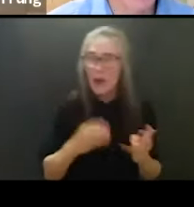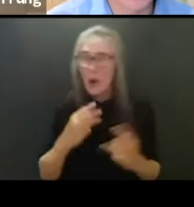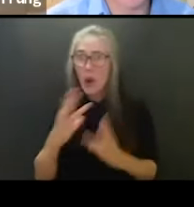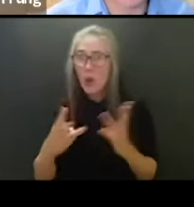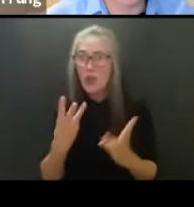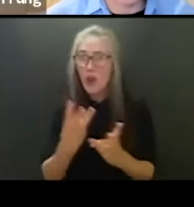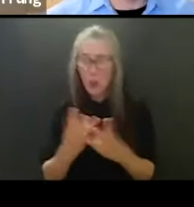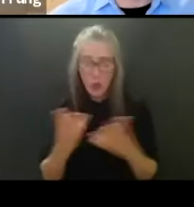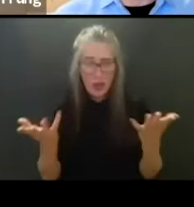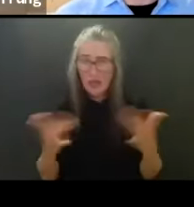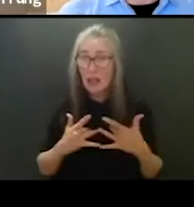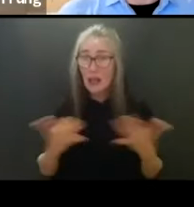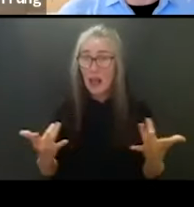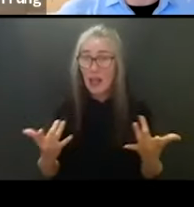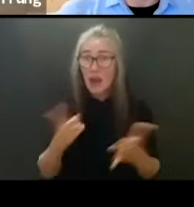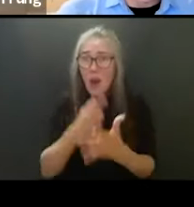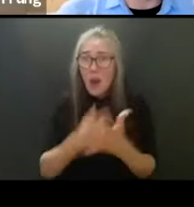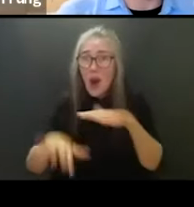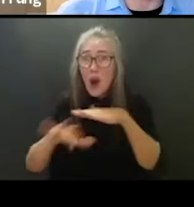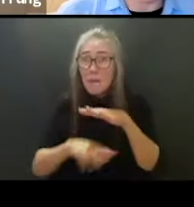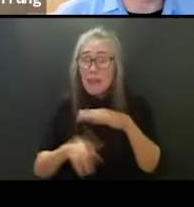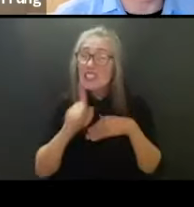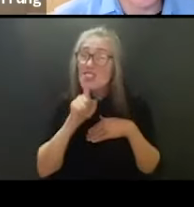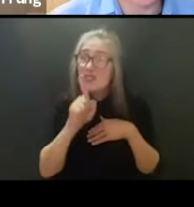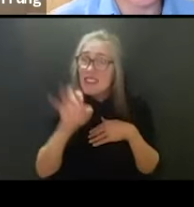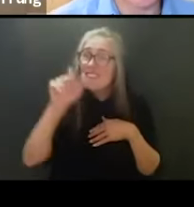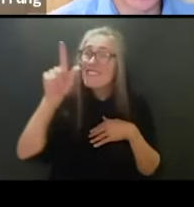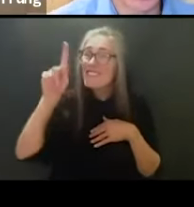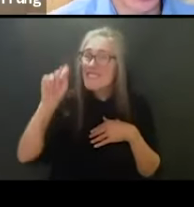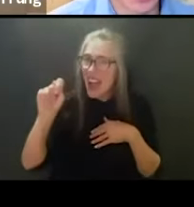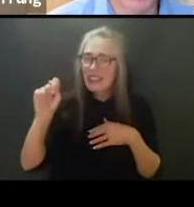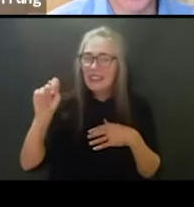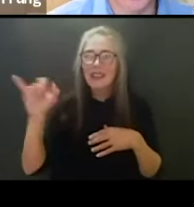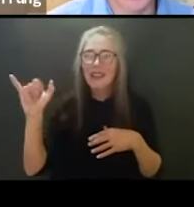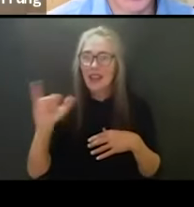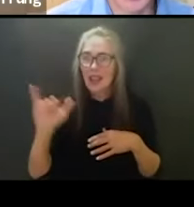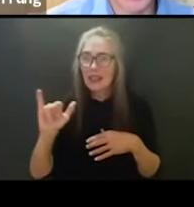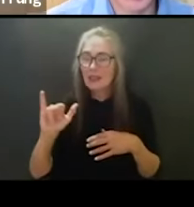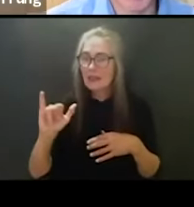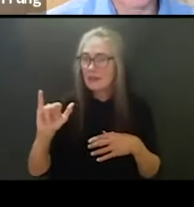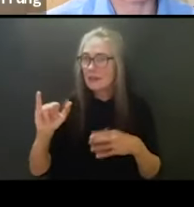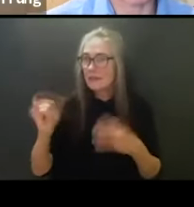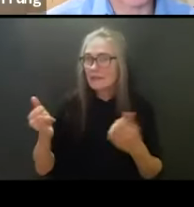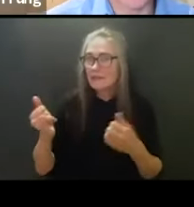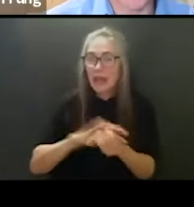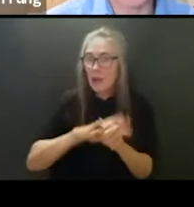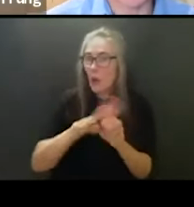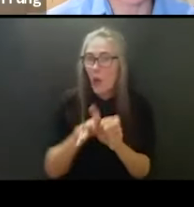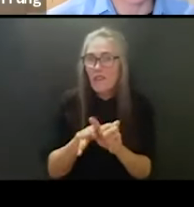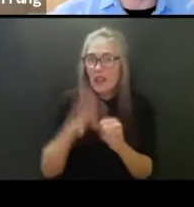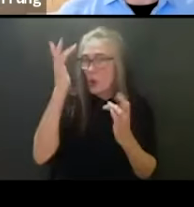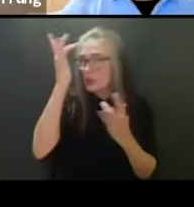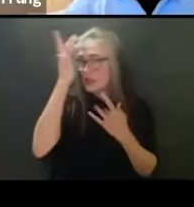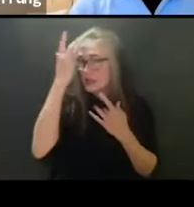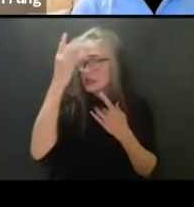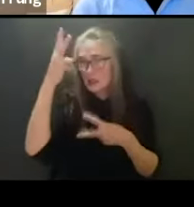perhaps even what the world is like and what the world facts are with big, big phenomenon,